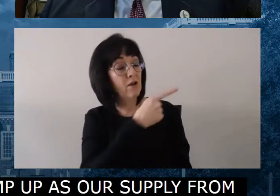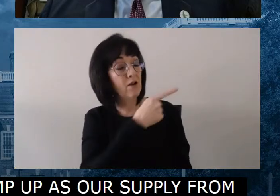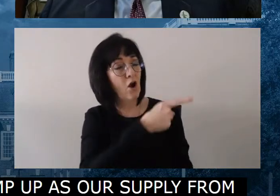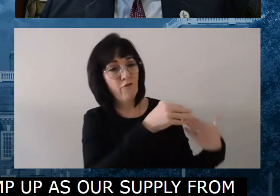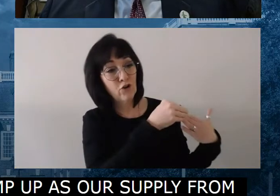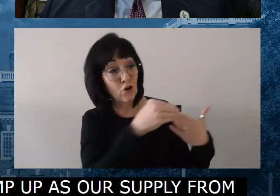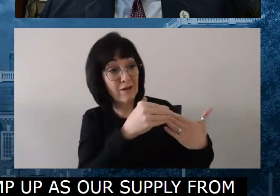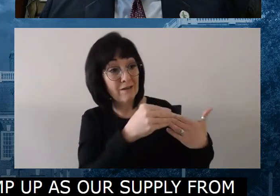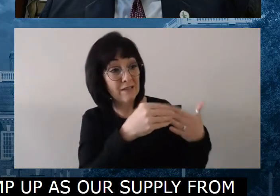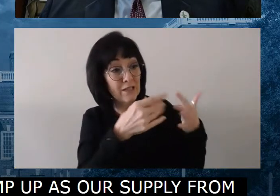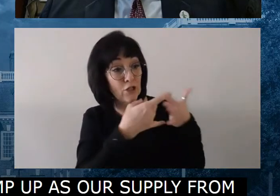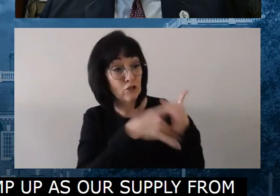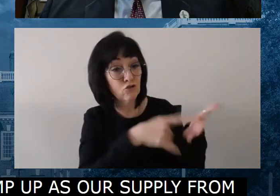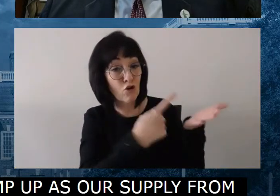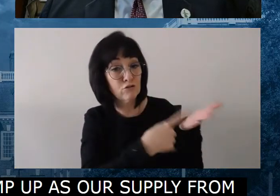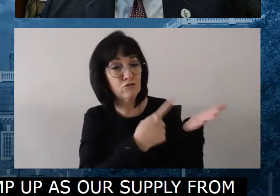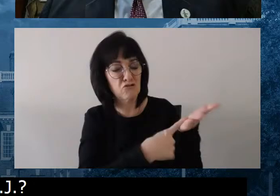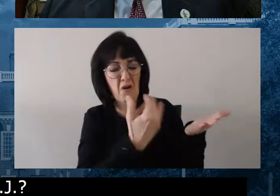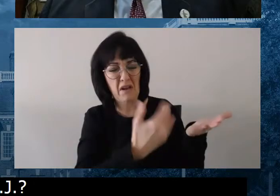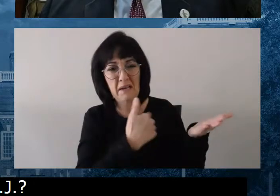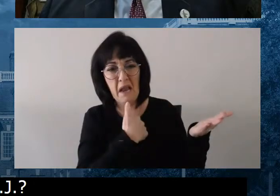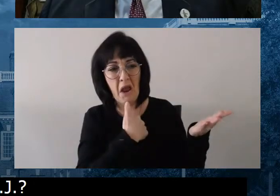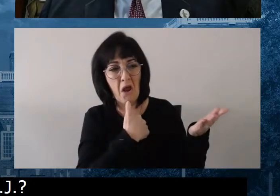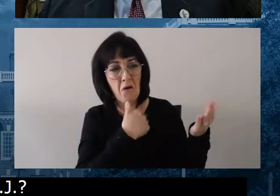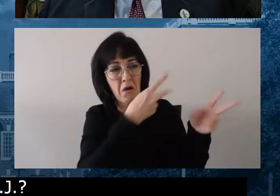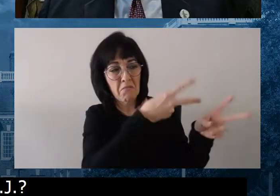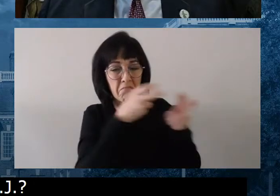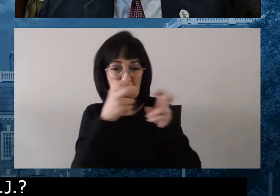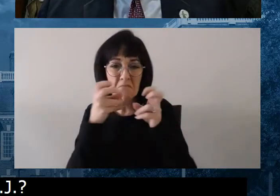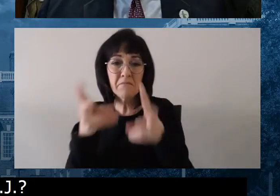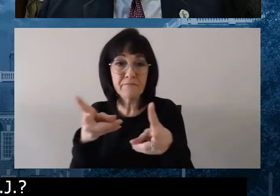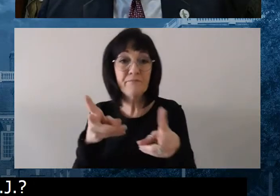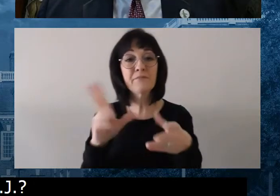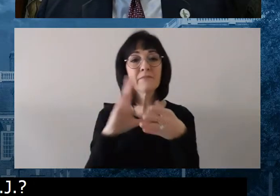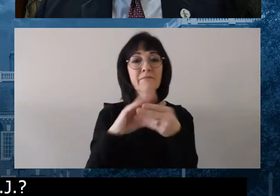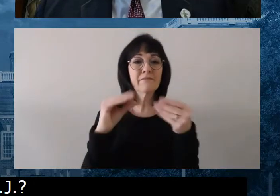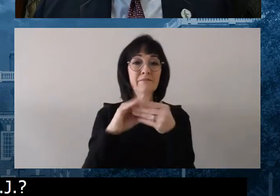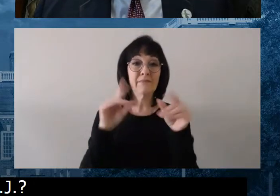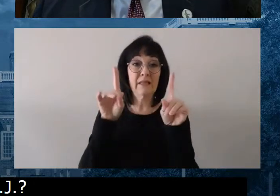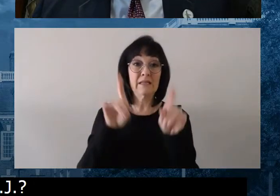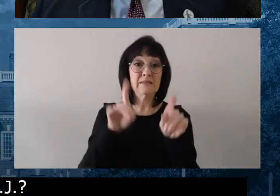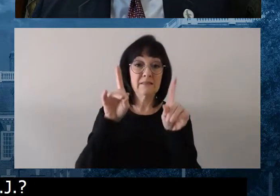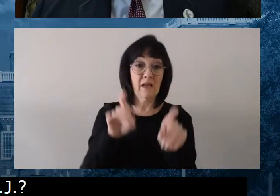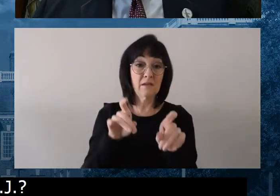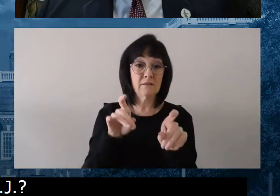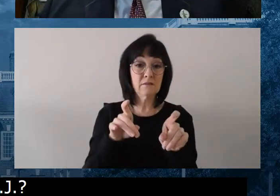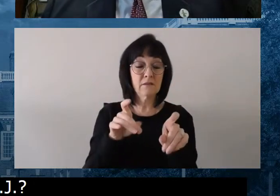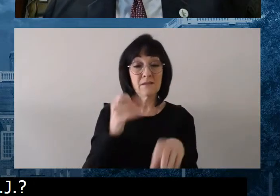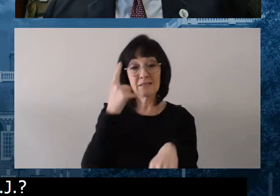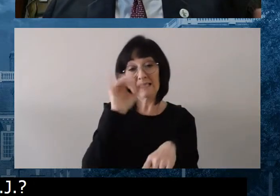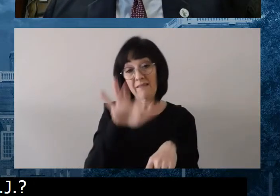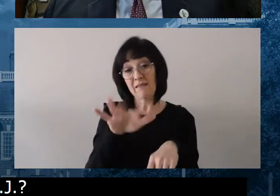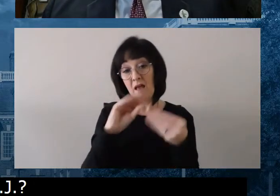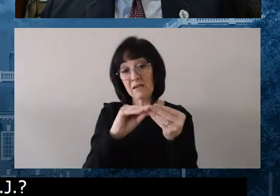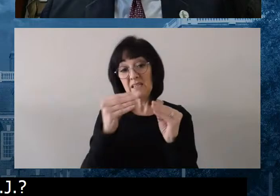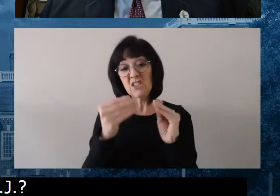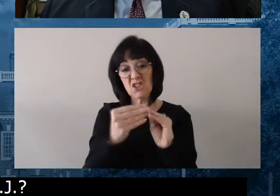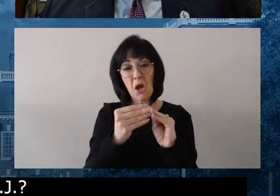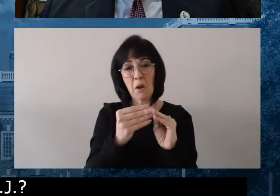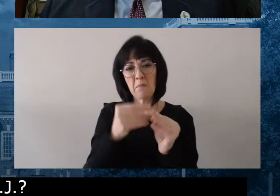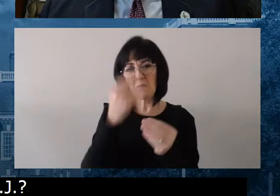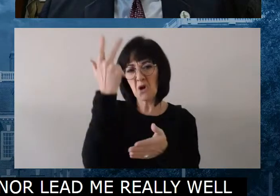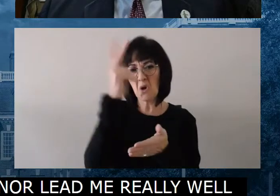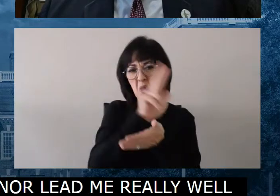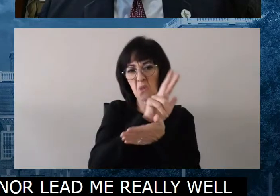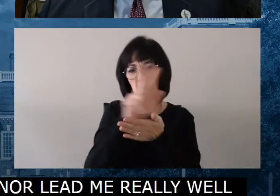with testing. So we did see a decrease again last week. So this is 3 weeks of small decreases, about 500 to 600 each